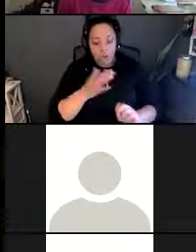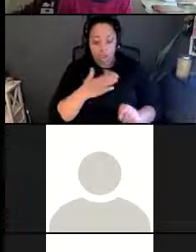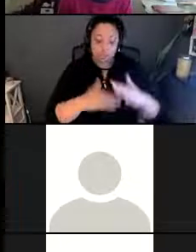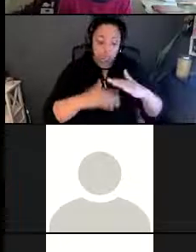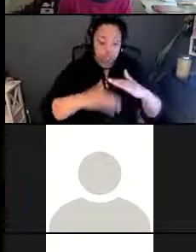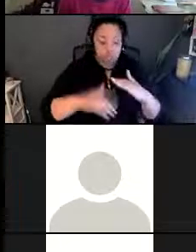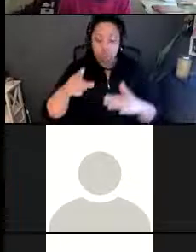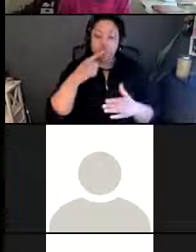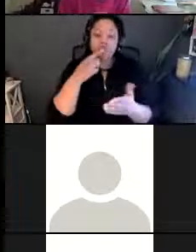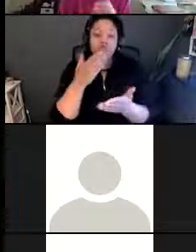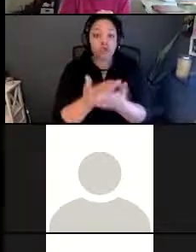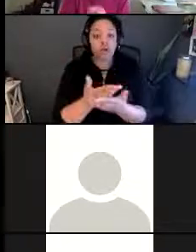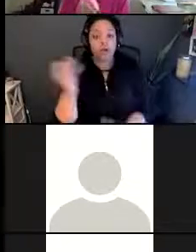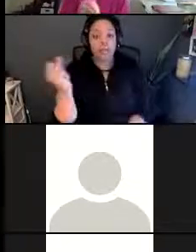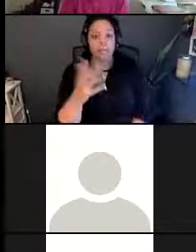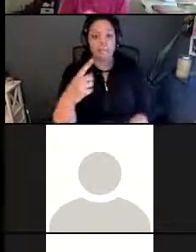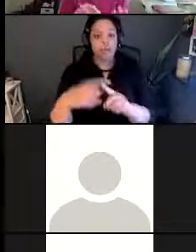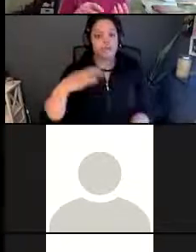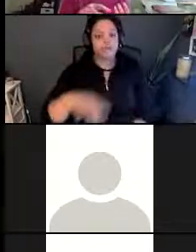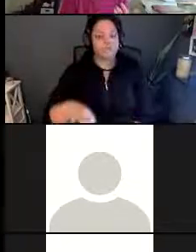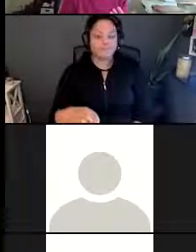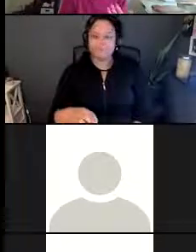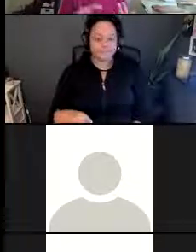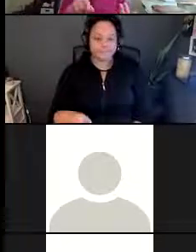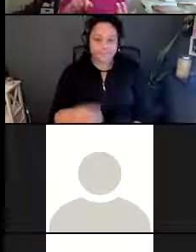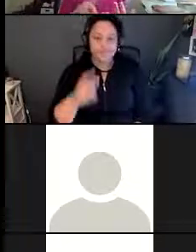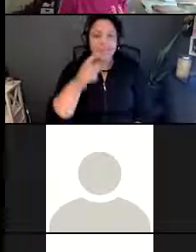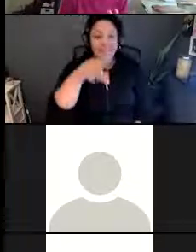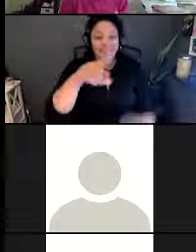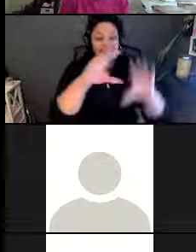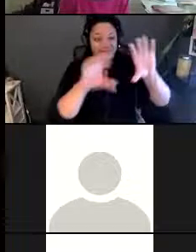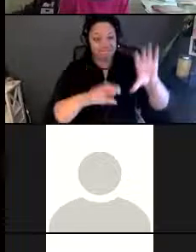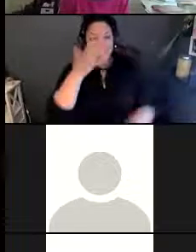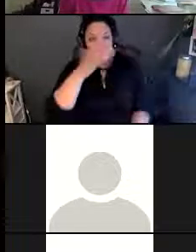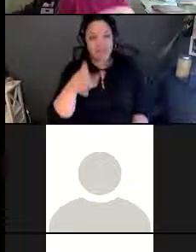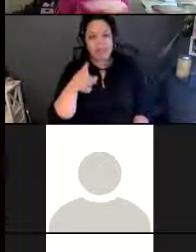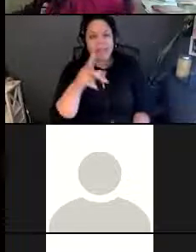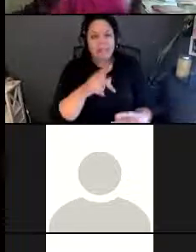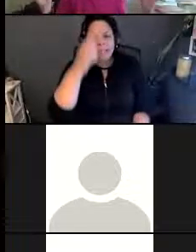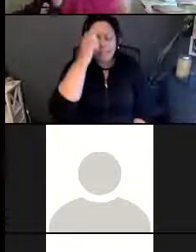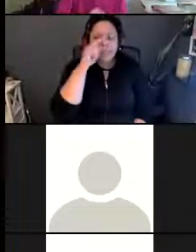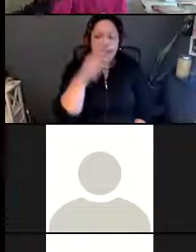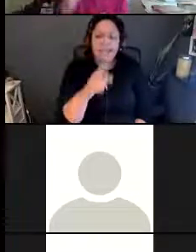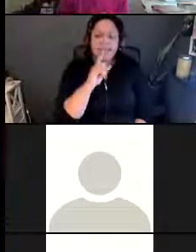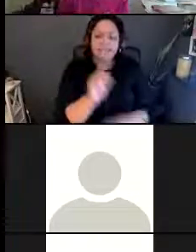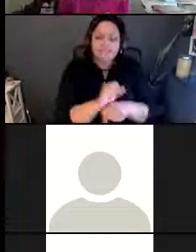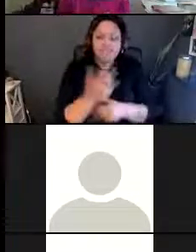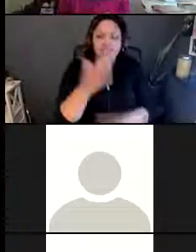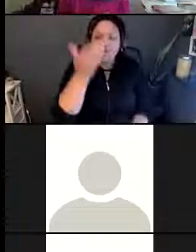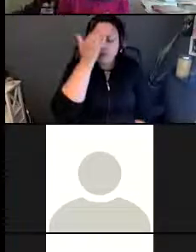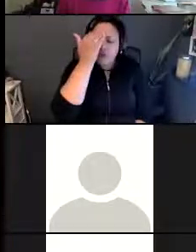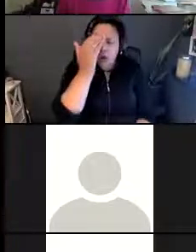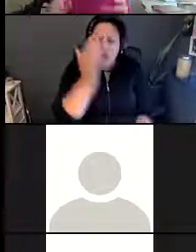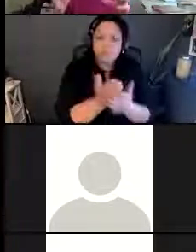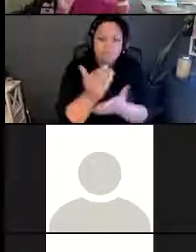my life. This assumes consumers are informed, rational agents with access to all the